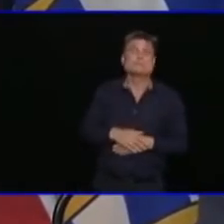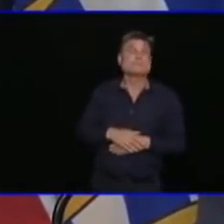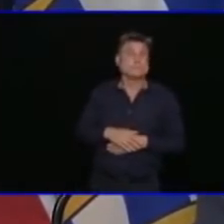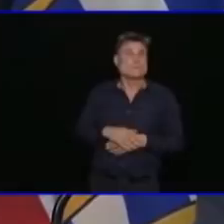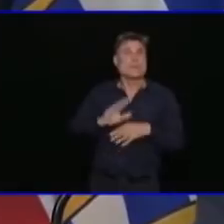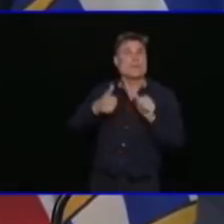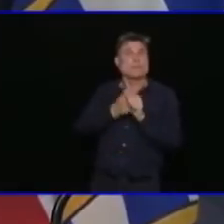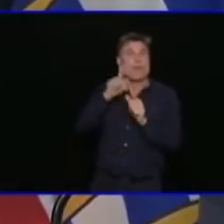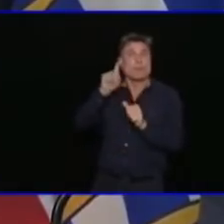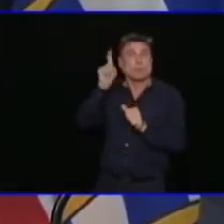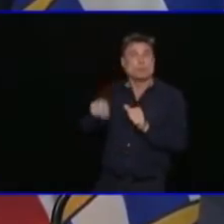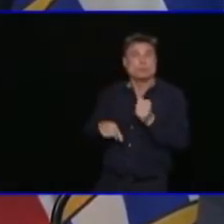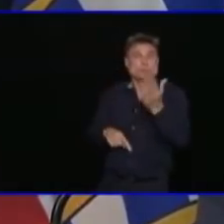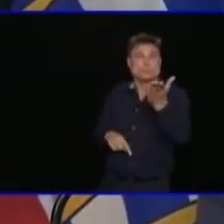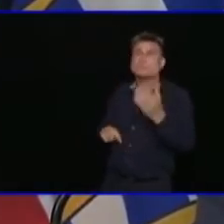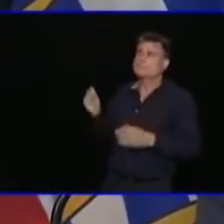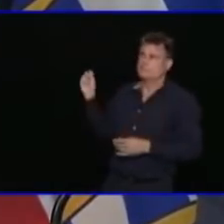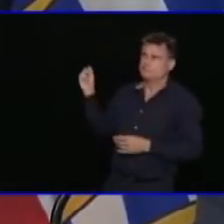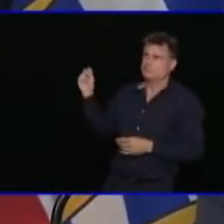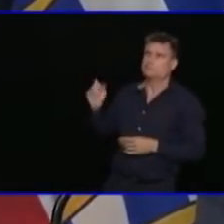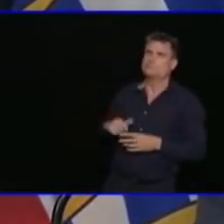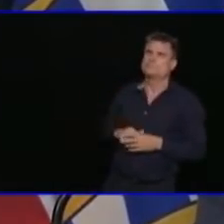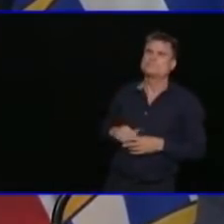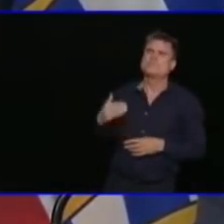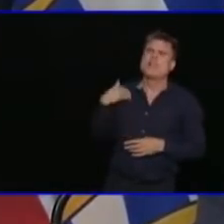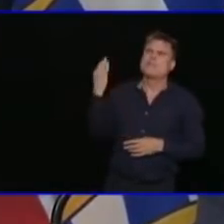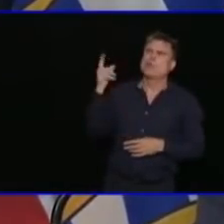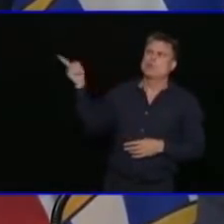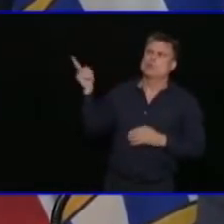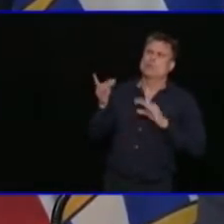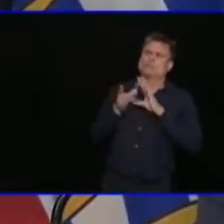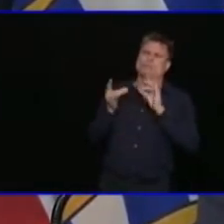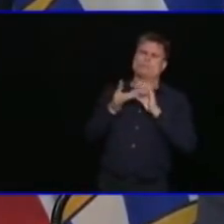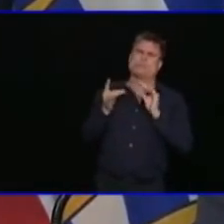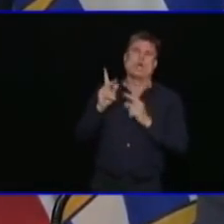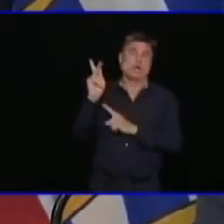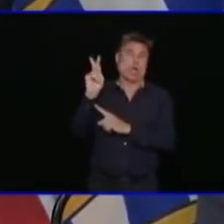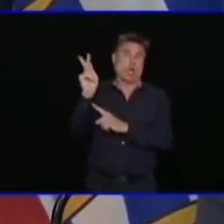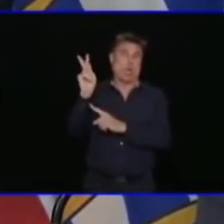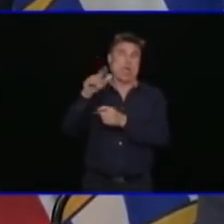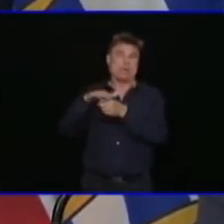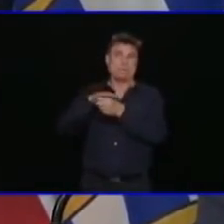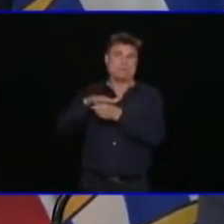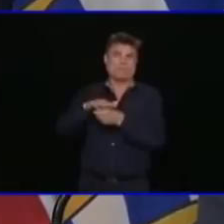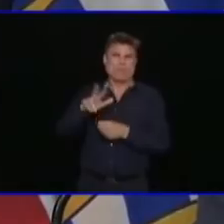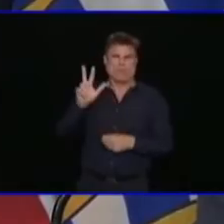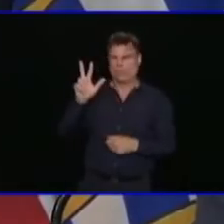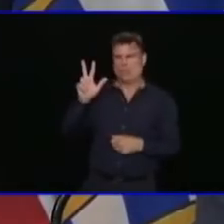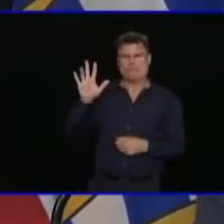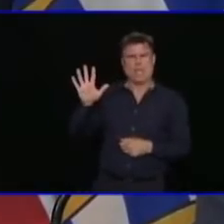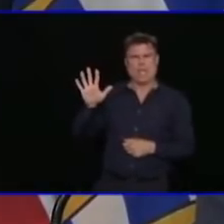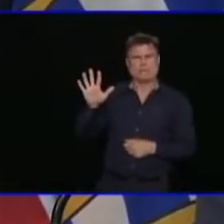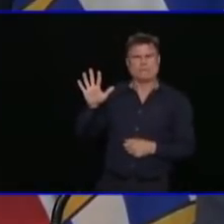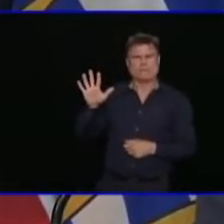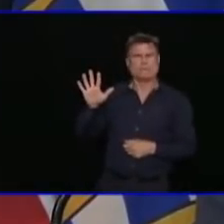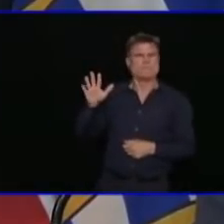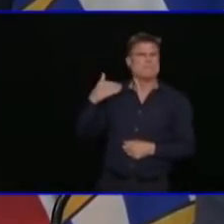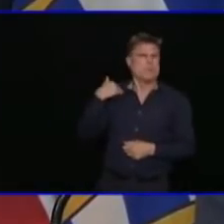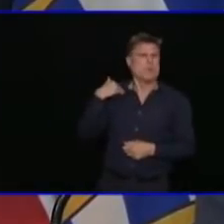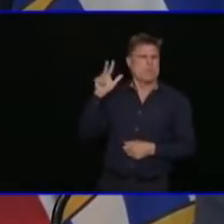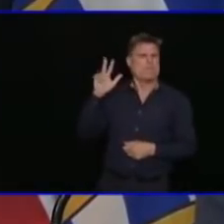the Kelowna outbreak or the Kelowna cases, there were 35 at that point, and you said that there had already been